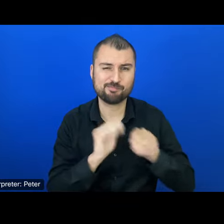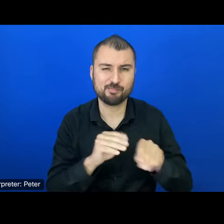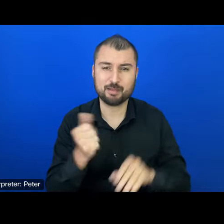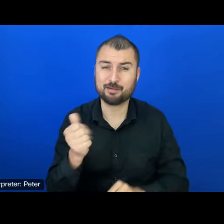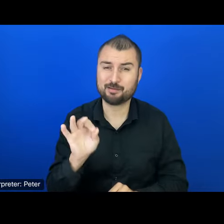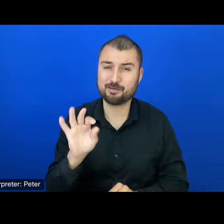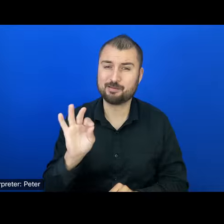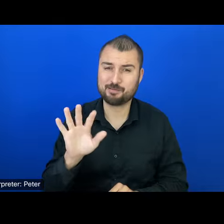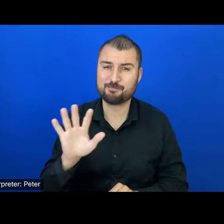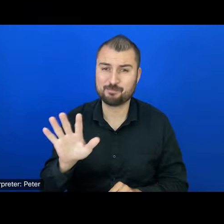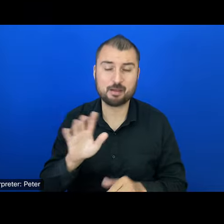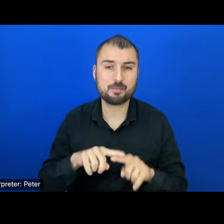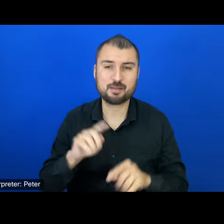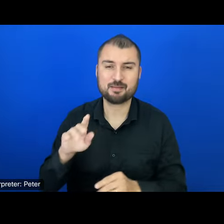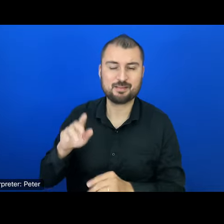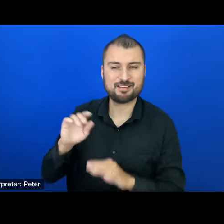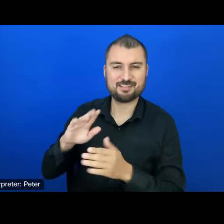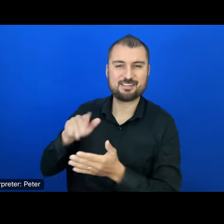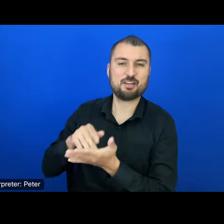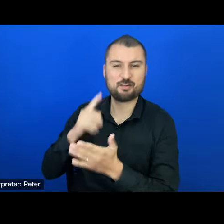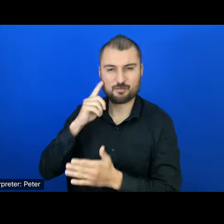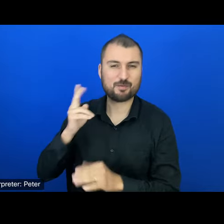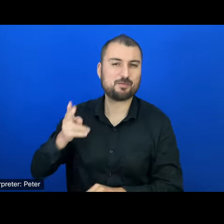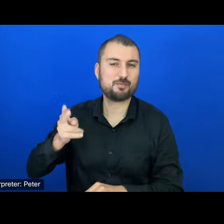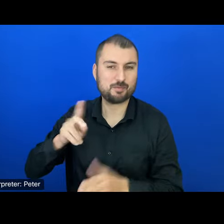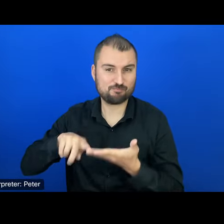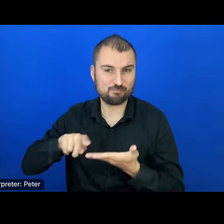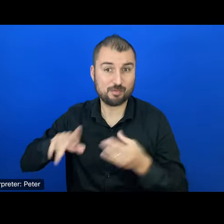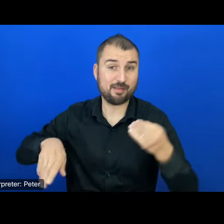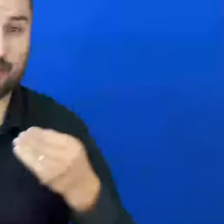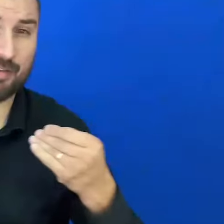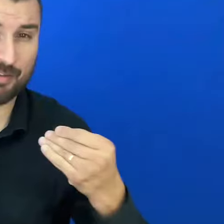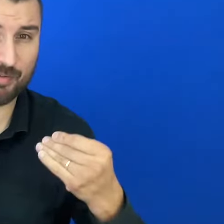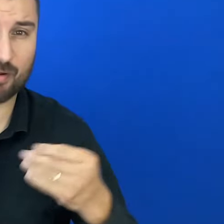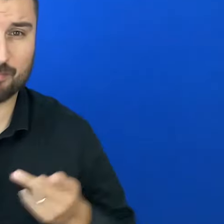the Center for Historical Research was added onto our facility. It's the